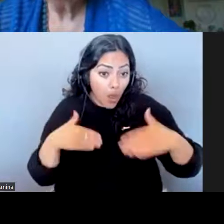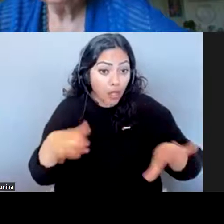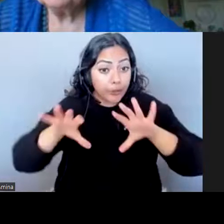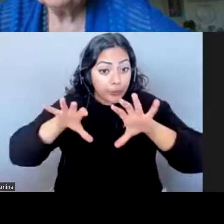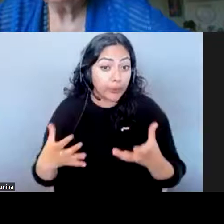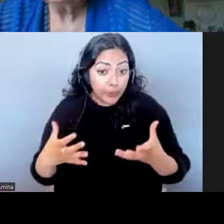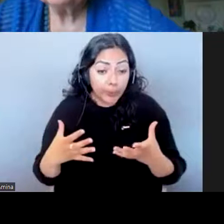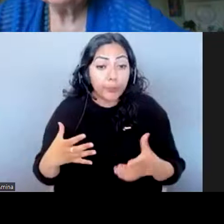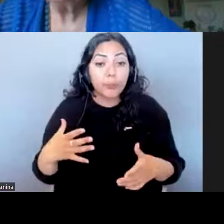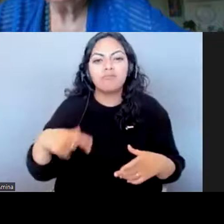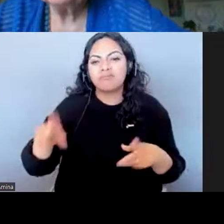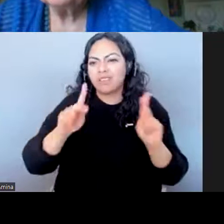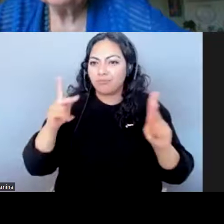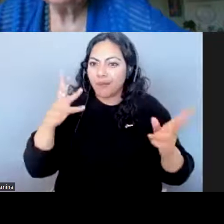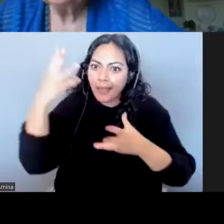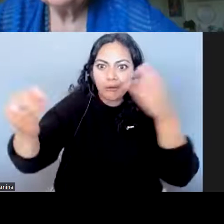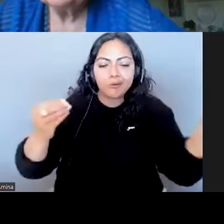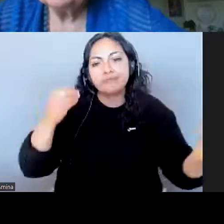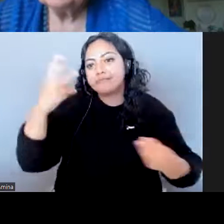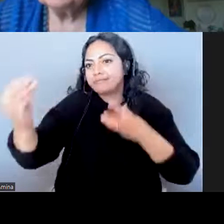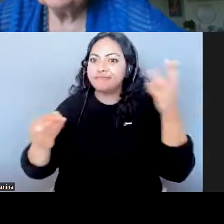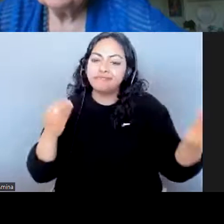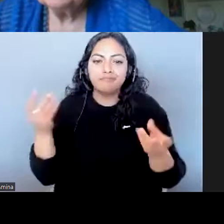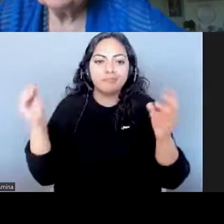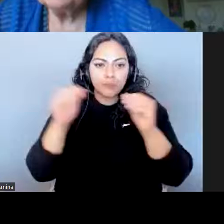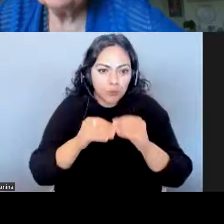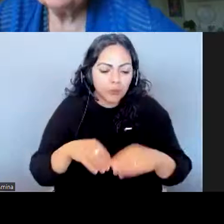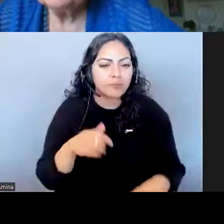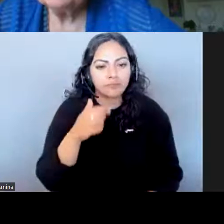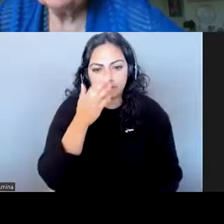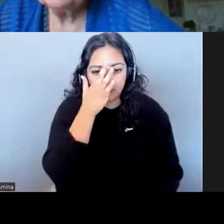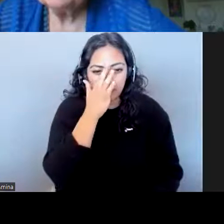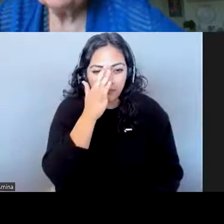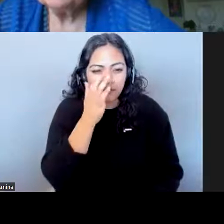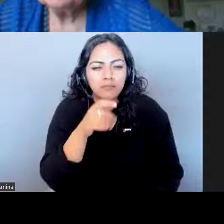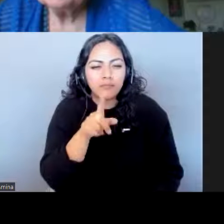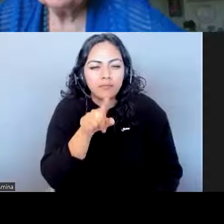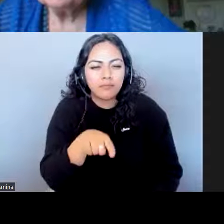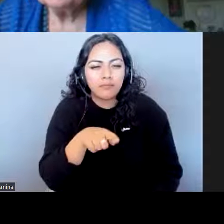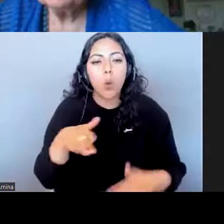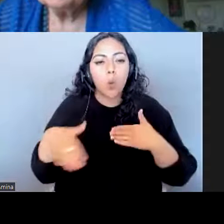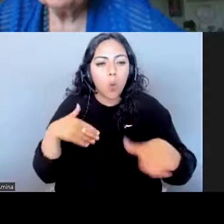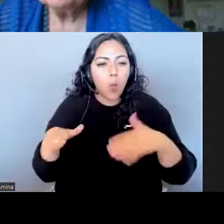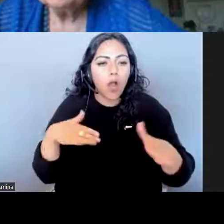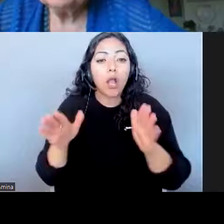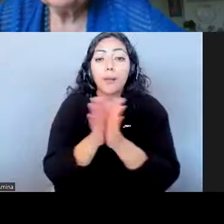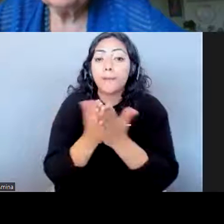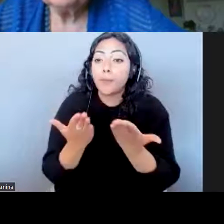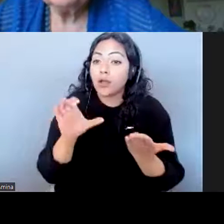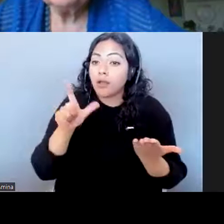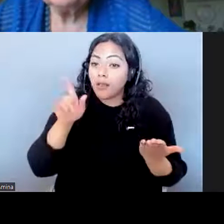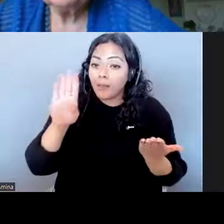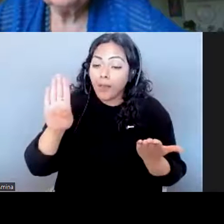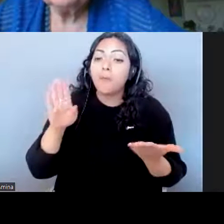since everybody is out and trying to do outside things, and as well as a walking book club where you can chat about books